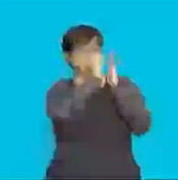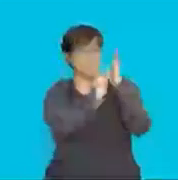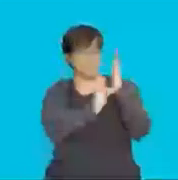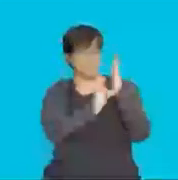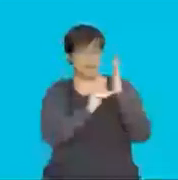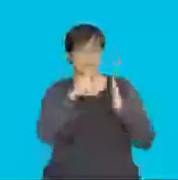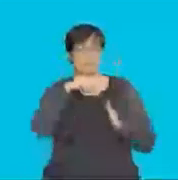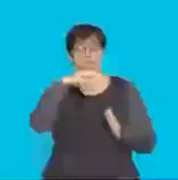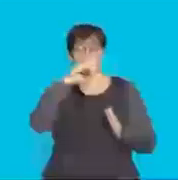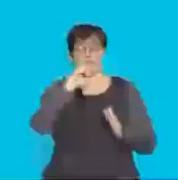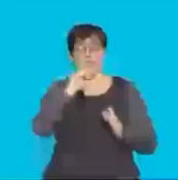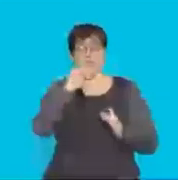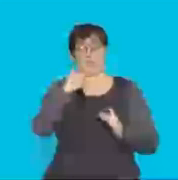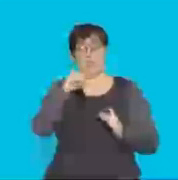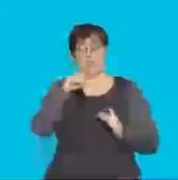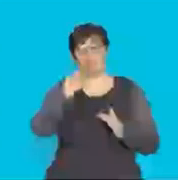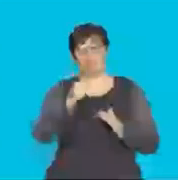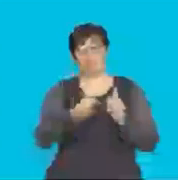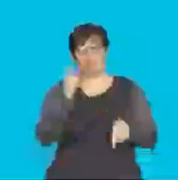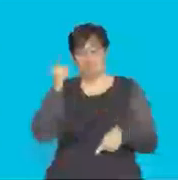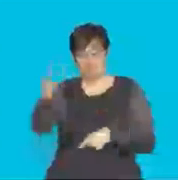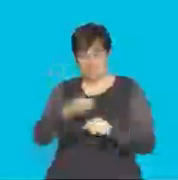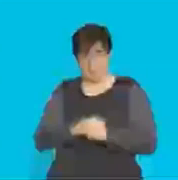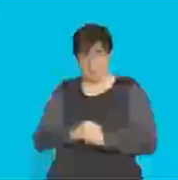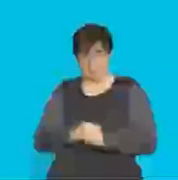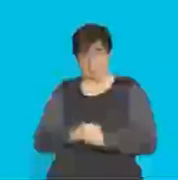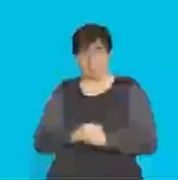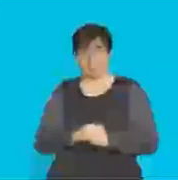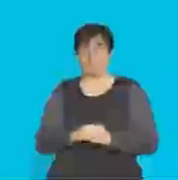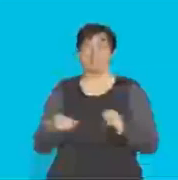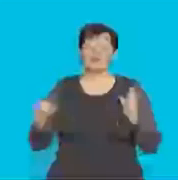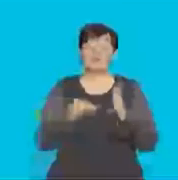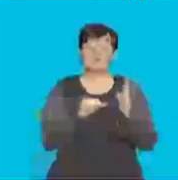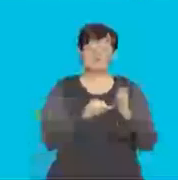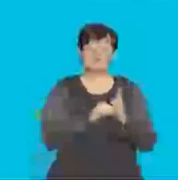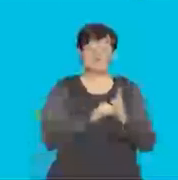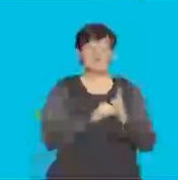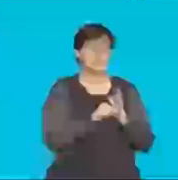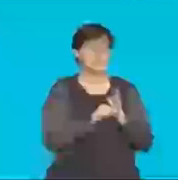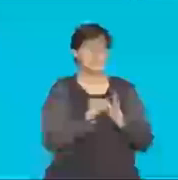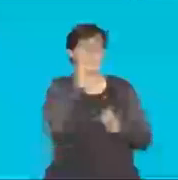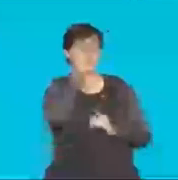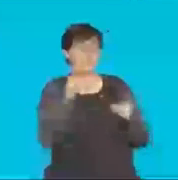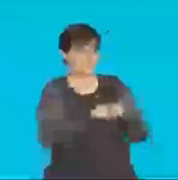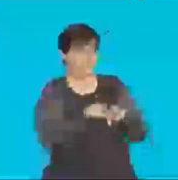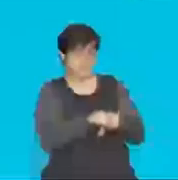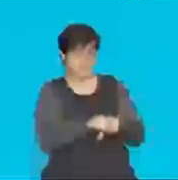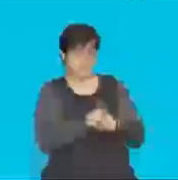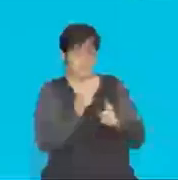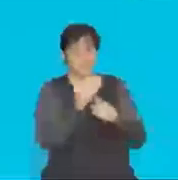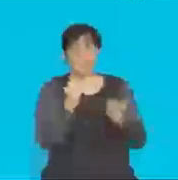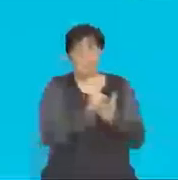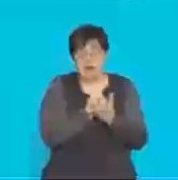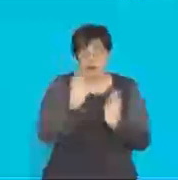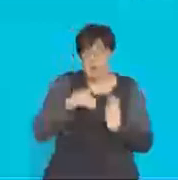down the genotypes of the following. Now guys, it's important that when we have a question like this, that we're able